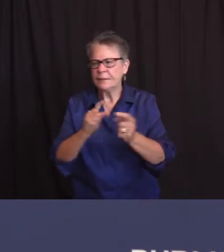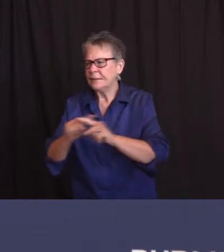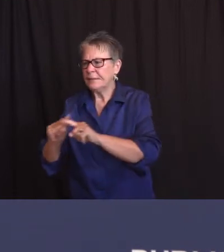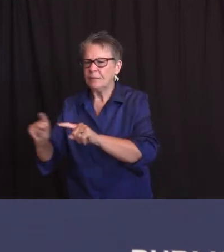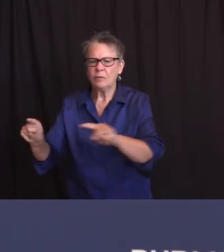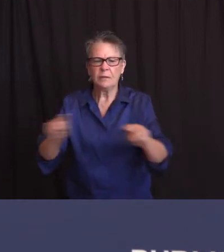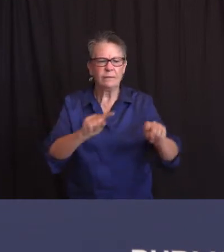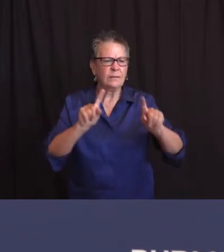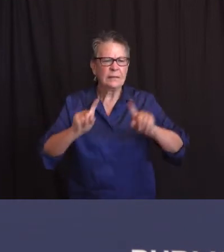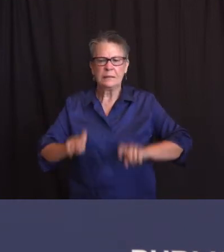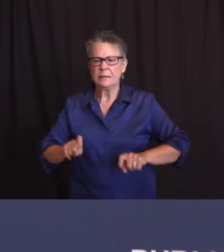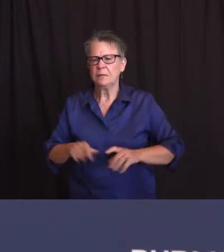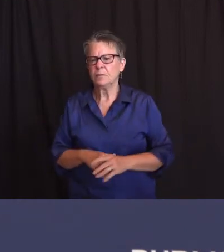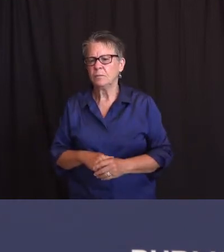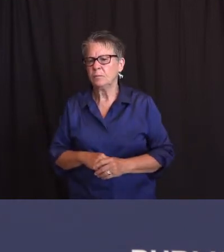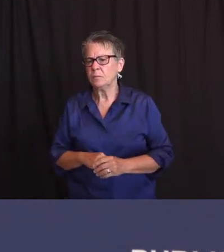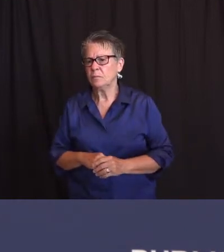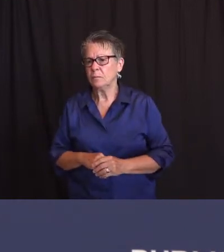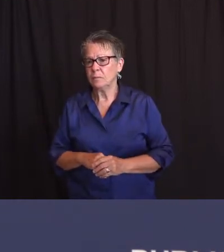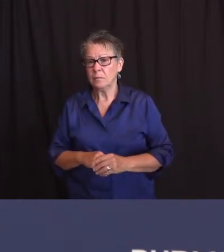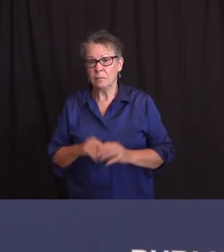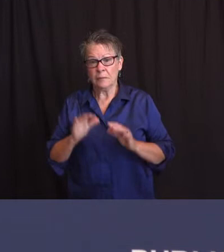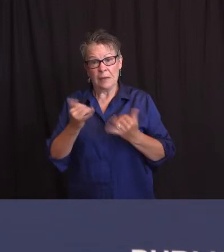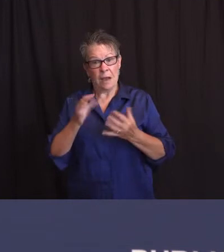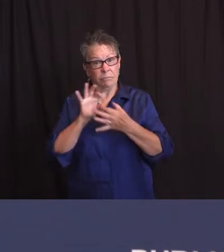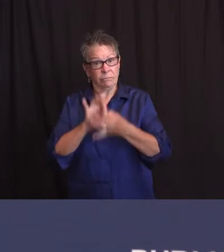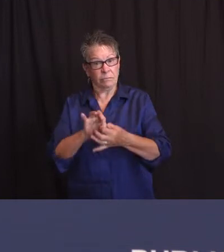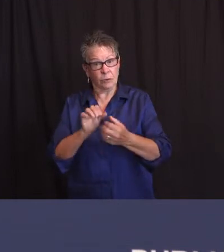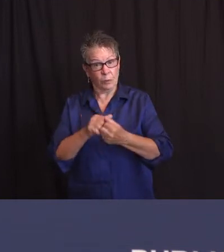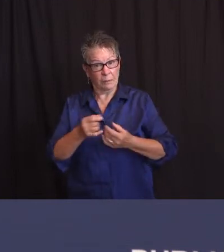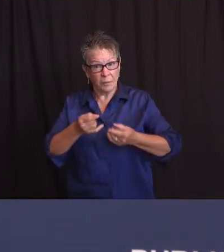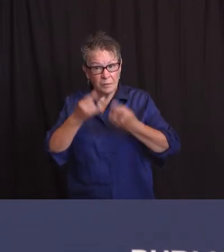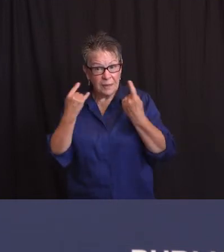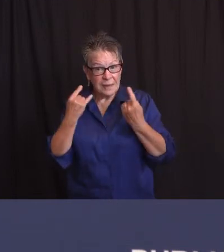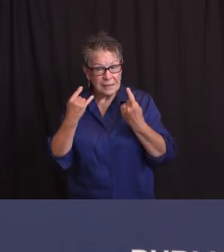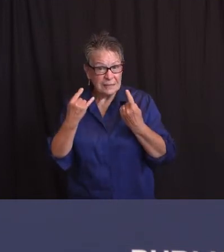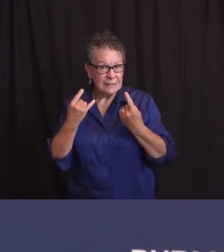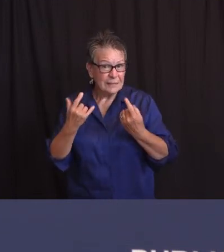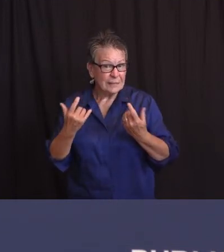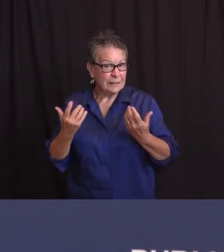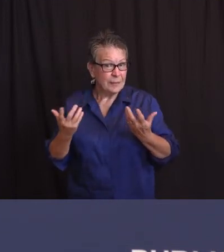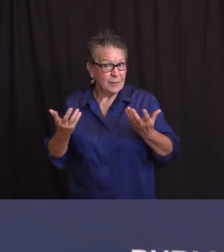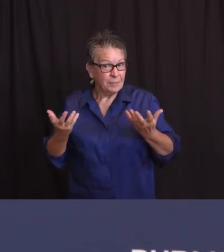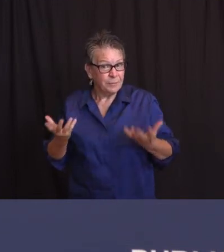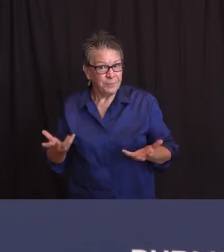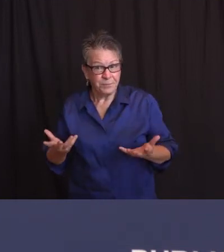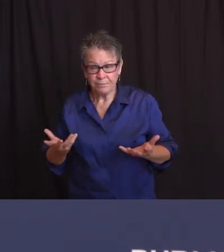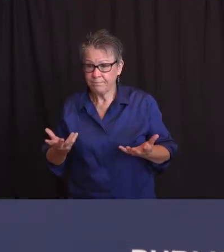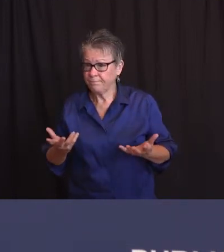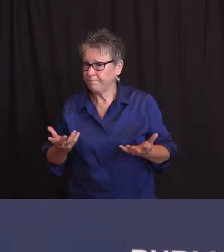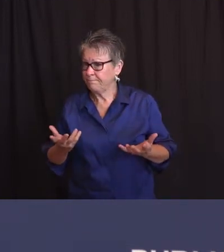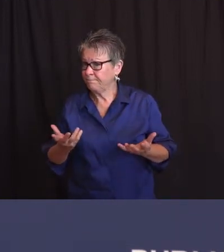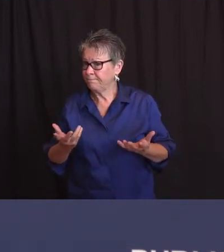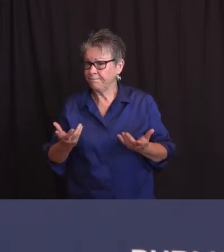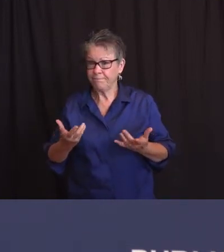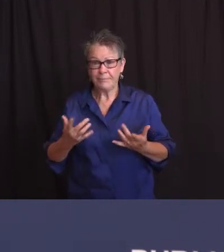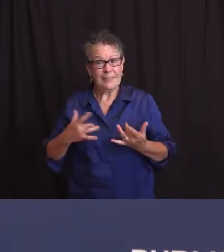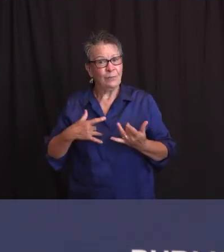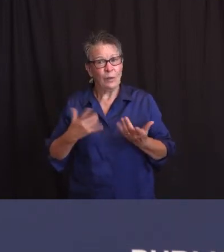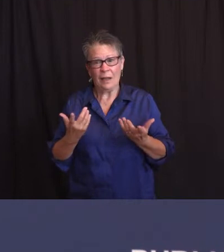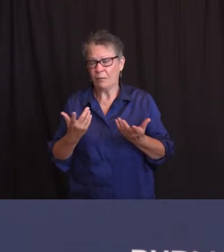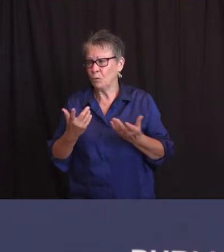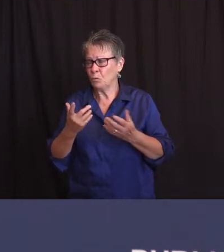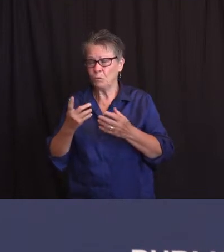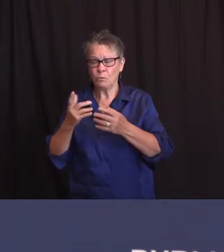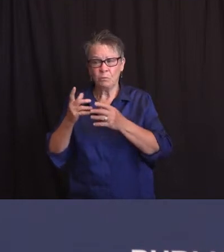are concerned, you know, we feel that at this point it's individual responsibility. You know who